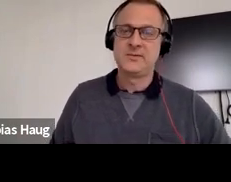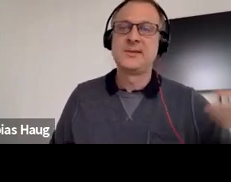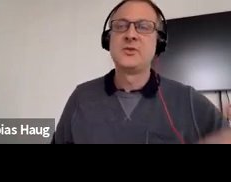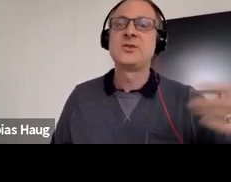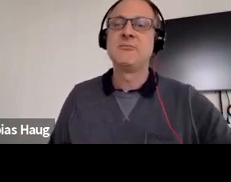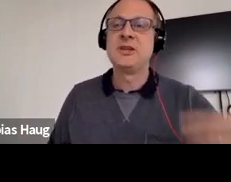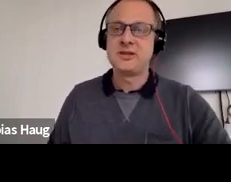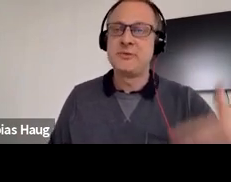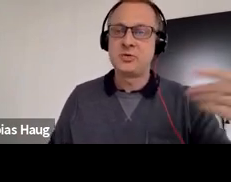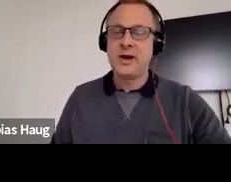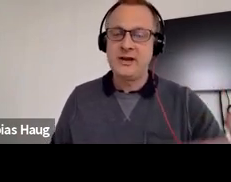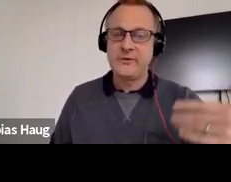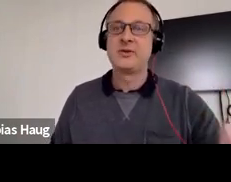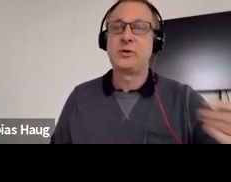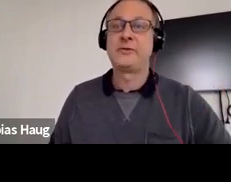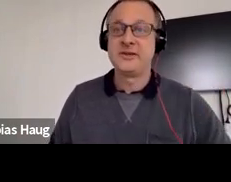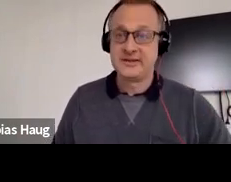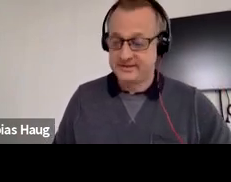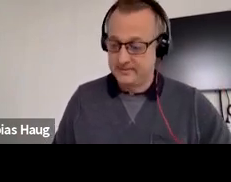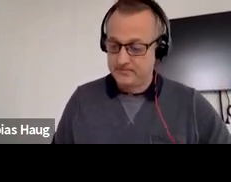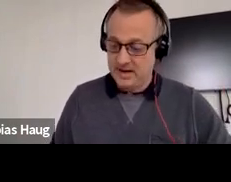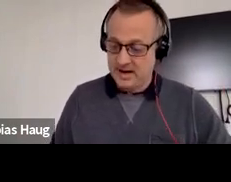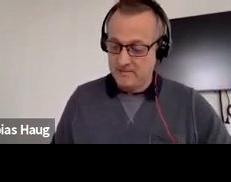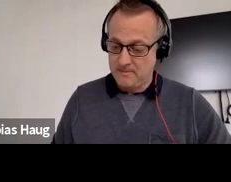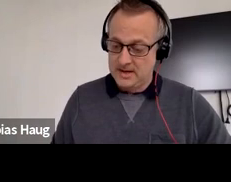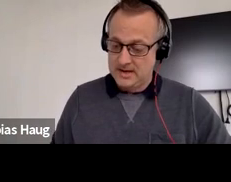So the system needs to be trained what the reference is.